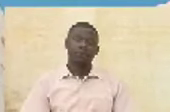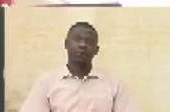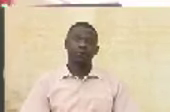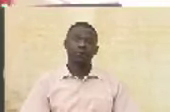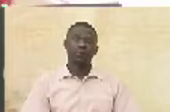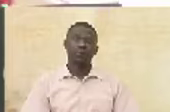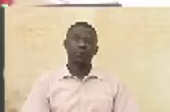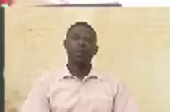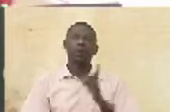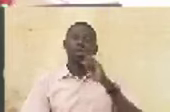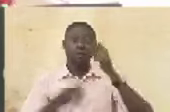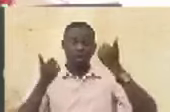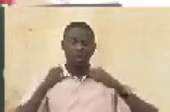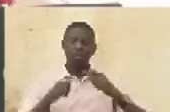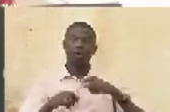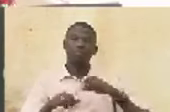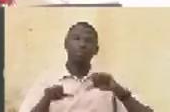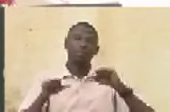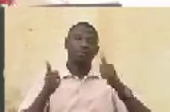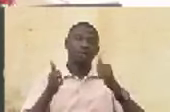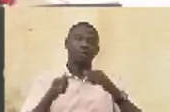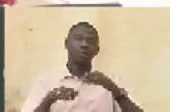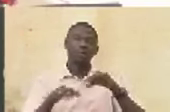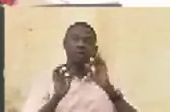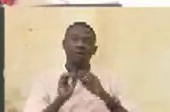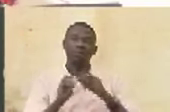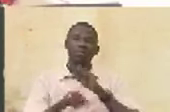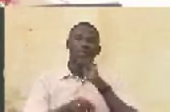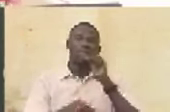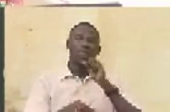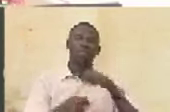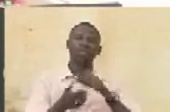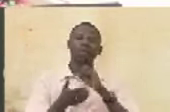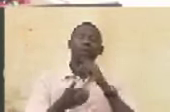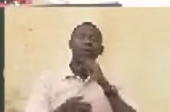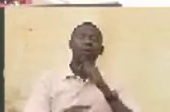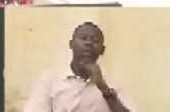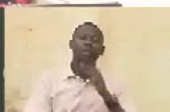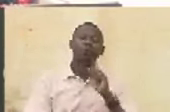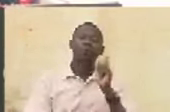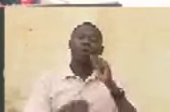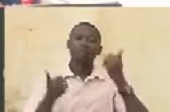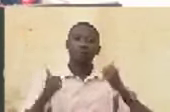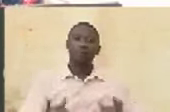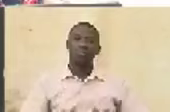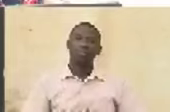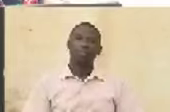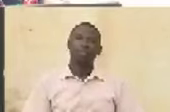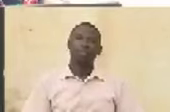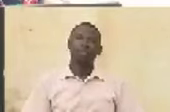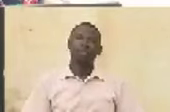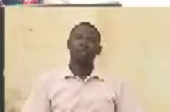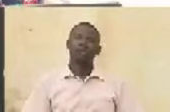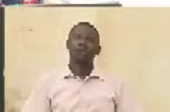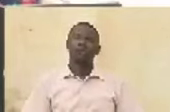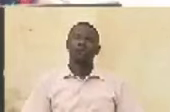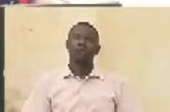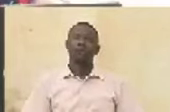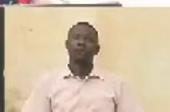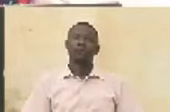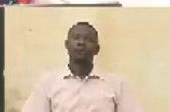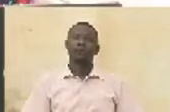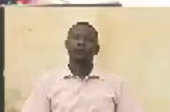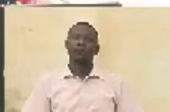What happened after they started taking down the names of the men? Munena da na gabri ya kuma sai ga yin kewol to safe. Ye kewol to safe